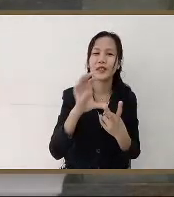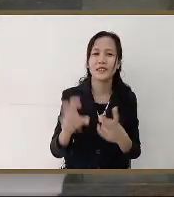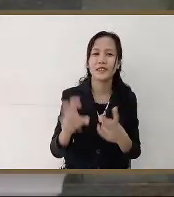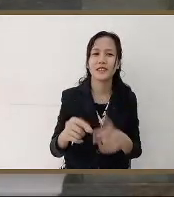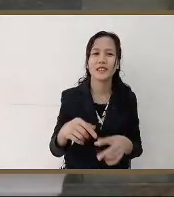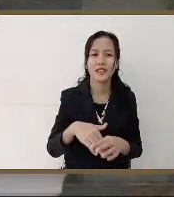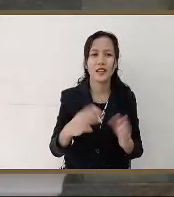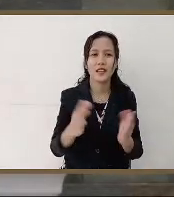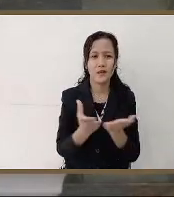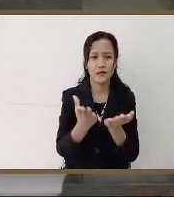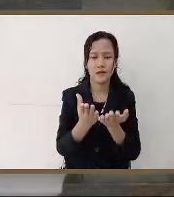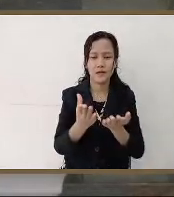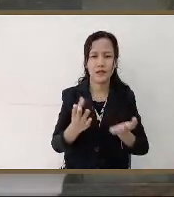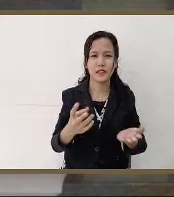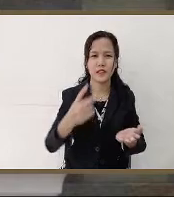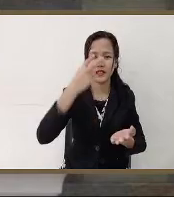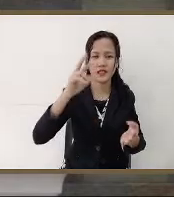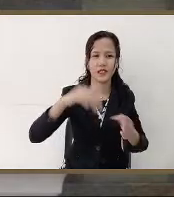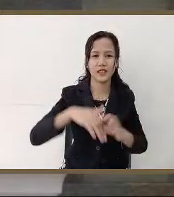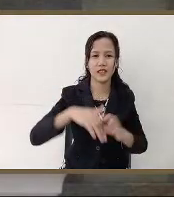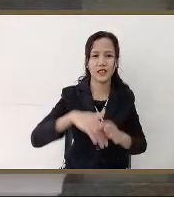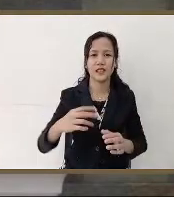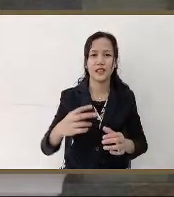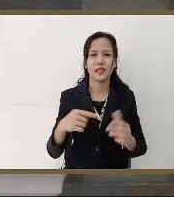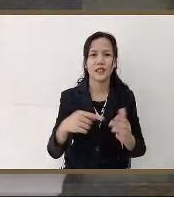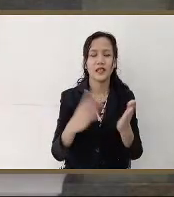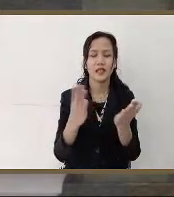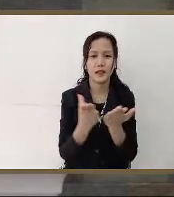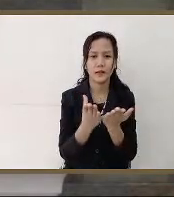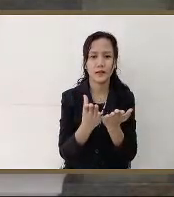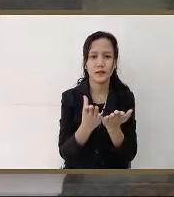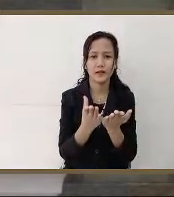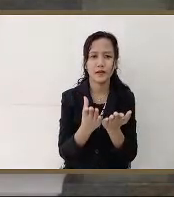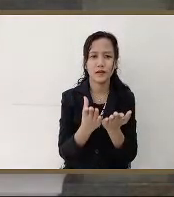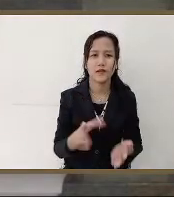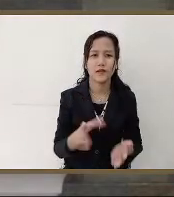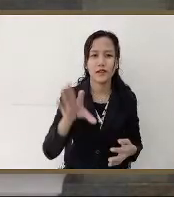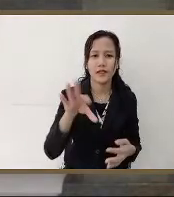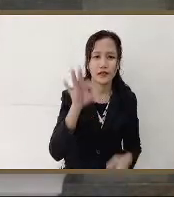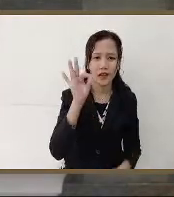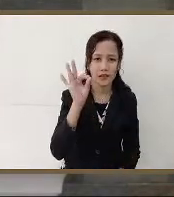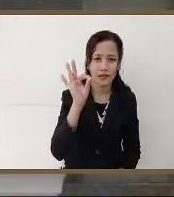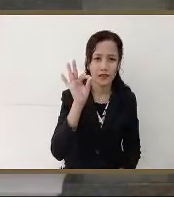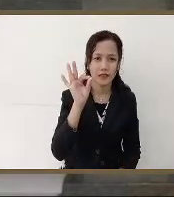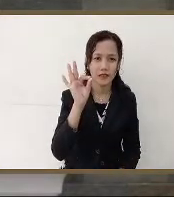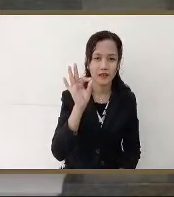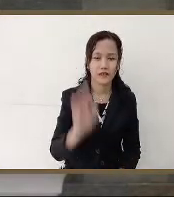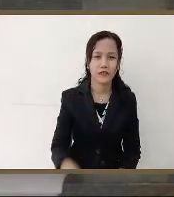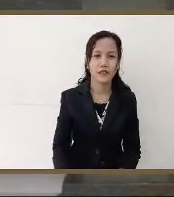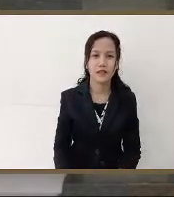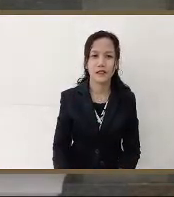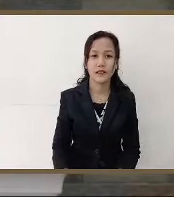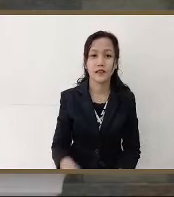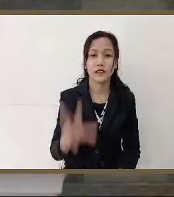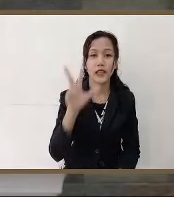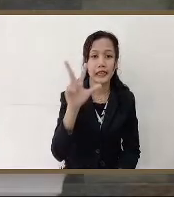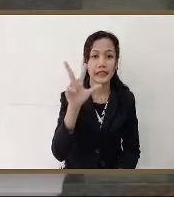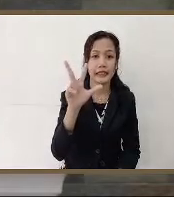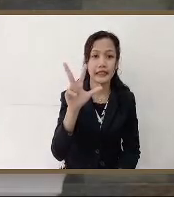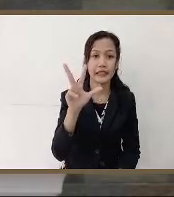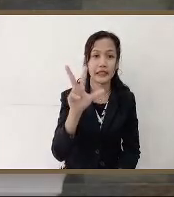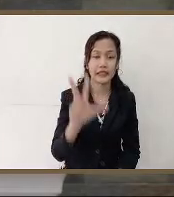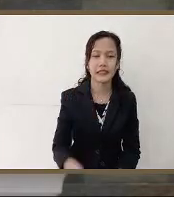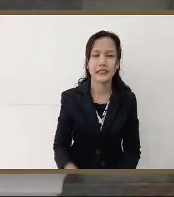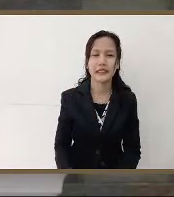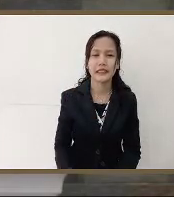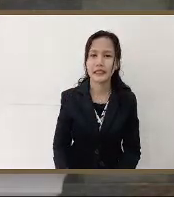be seen in the book of 2 Samuel. Makikita natin ang tatlo na ito. There are three choice selections